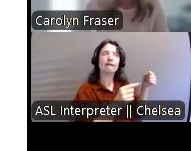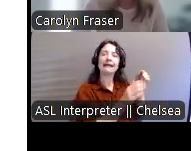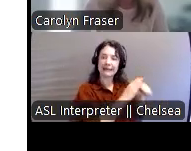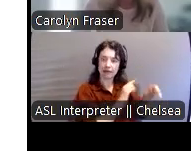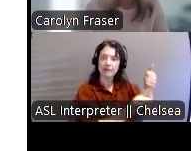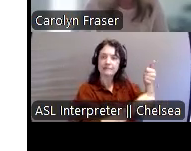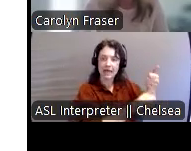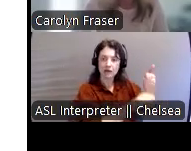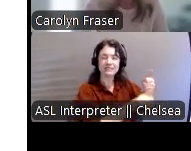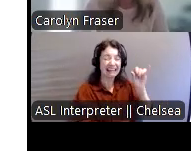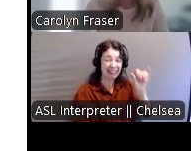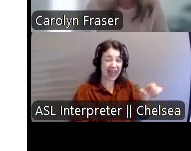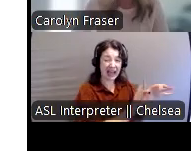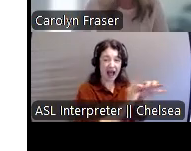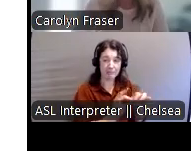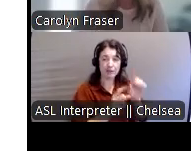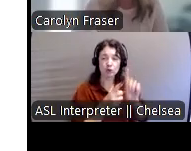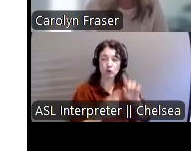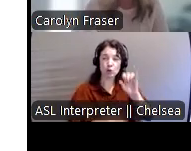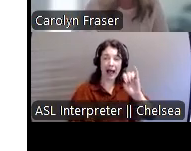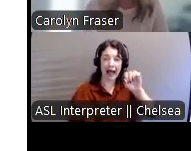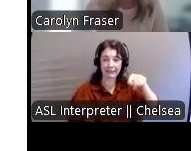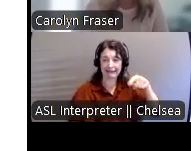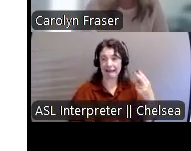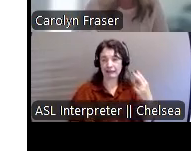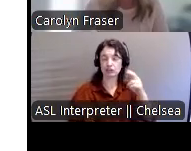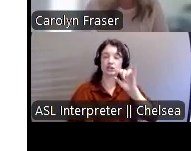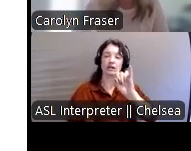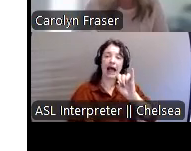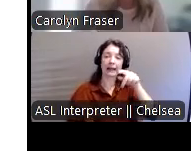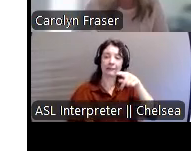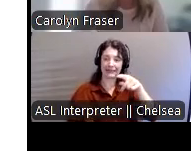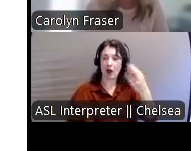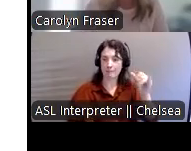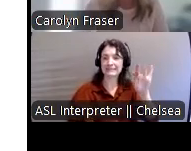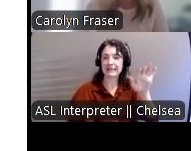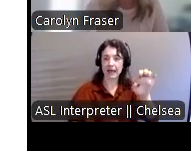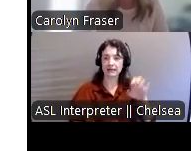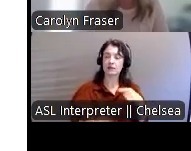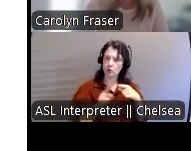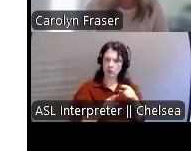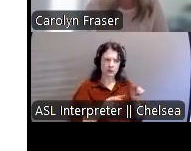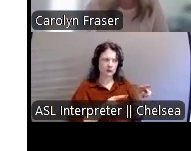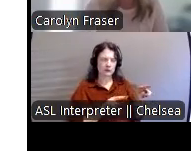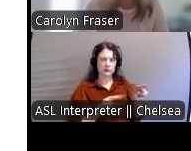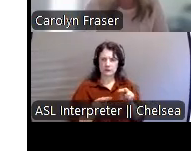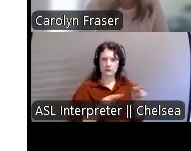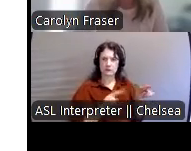factor for IP homicide, so it cannot be overlooked. So make the connection and ask questions, further